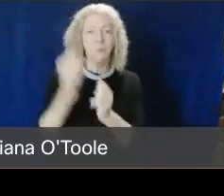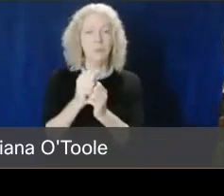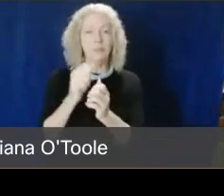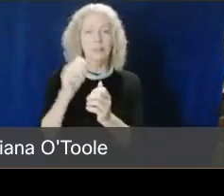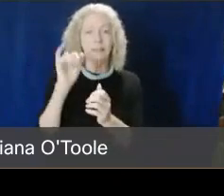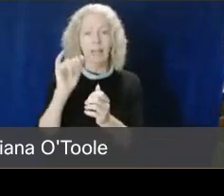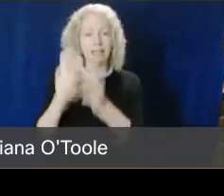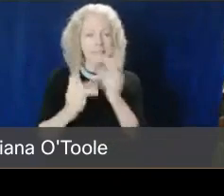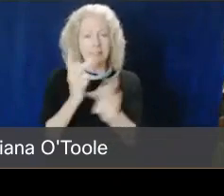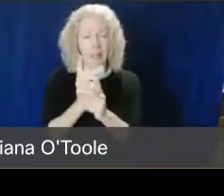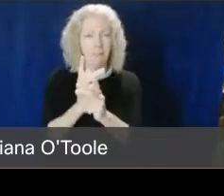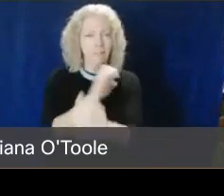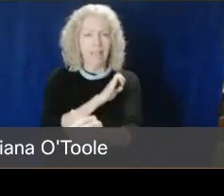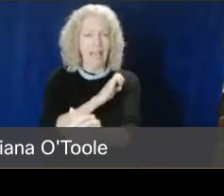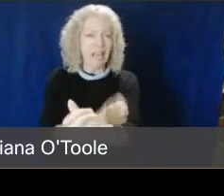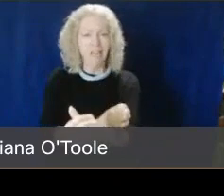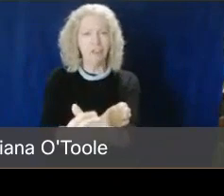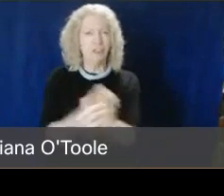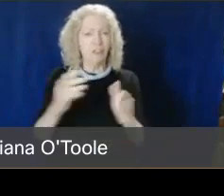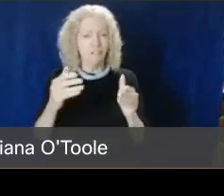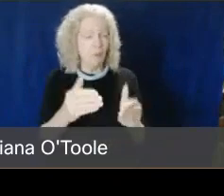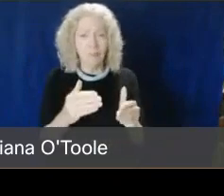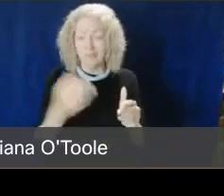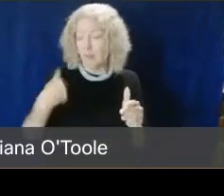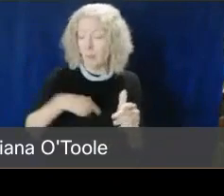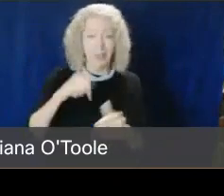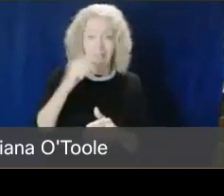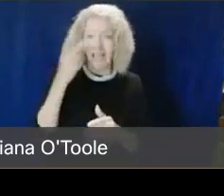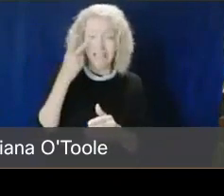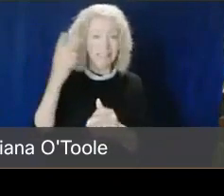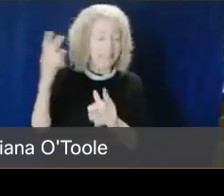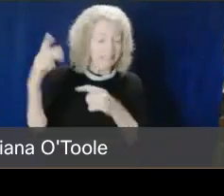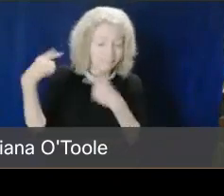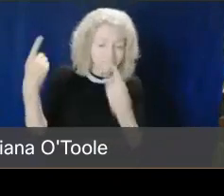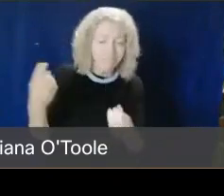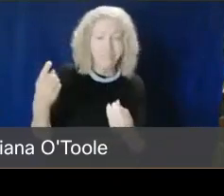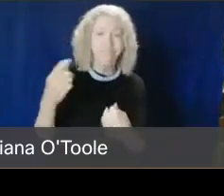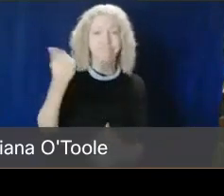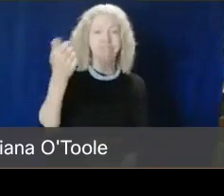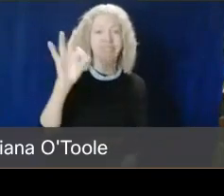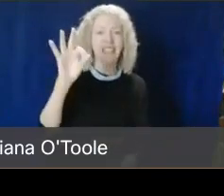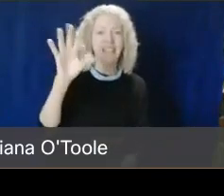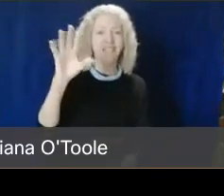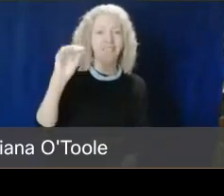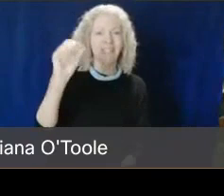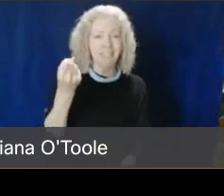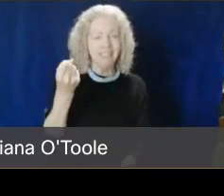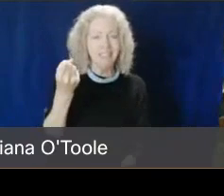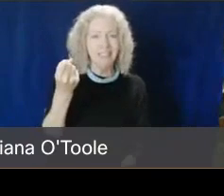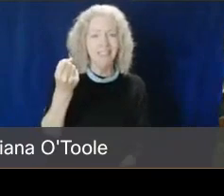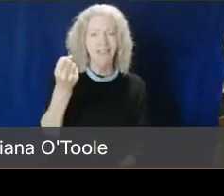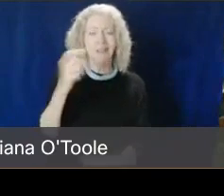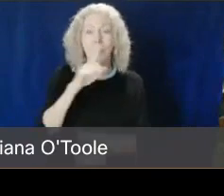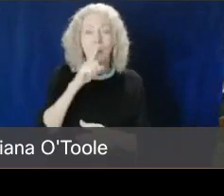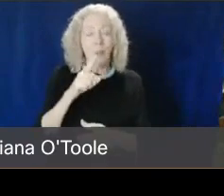focus that maybe hasn't been seen in our country since the 1950s. And so these things layered on top of